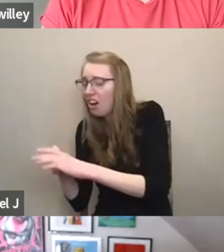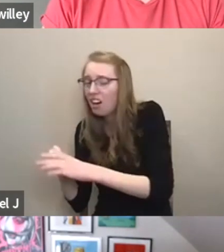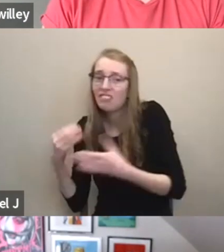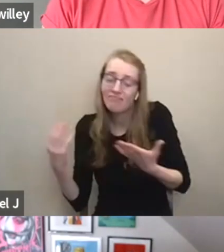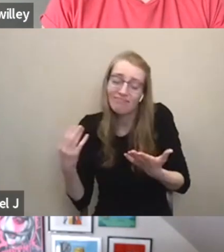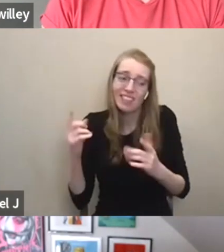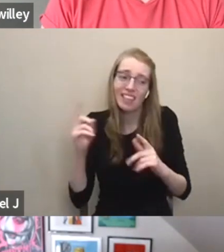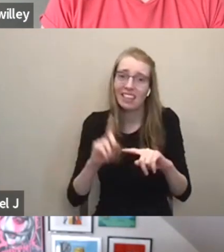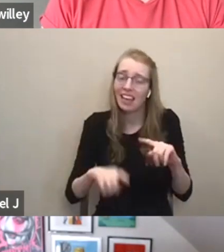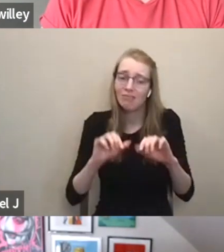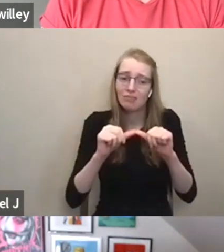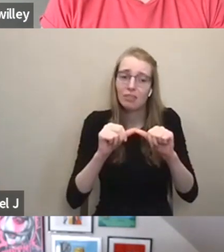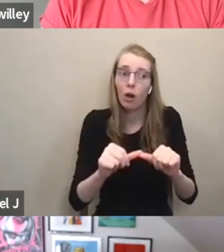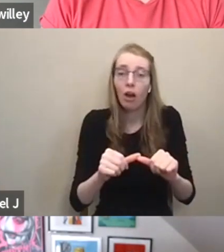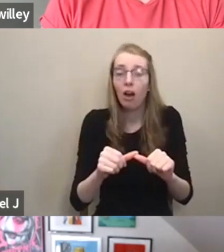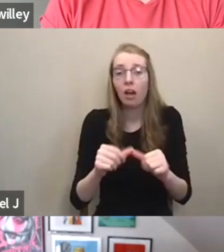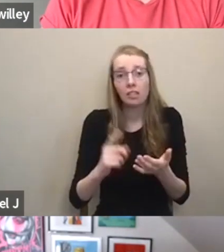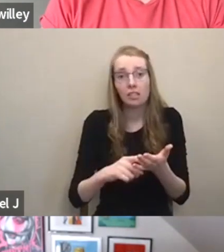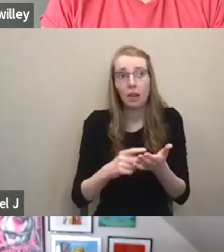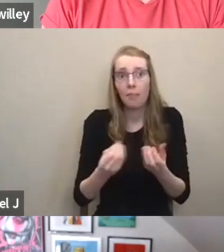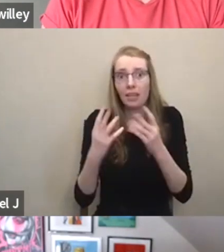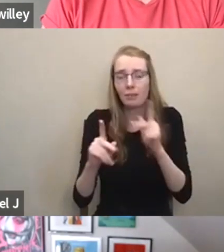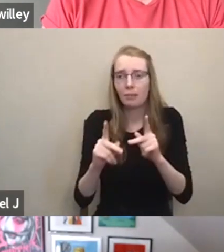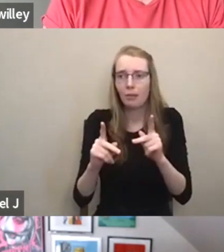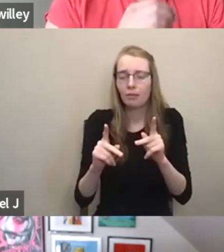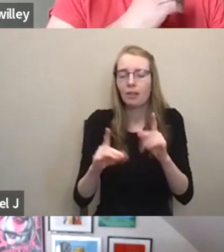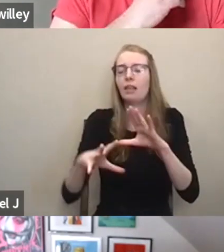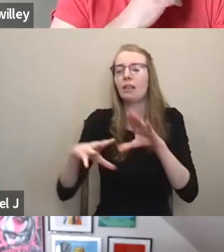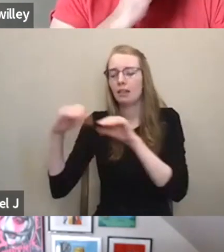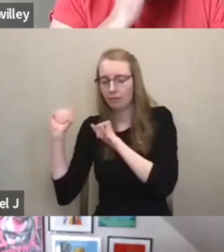the longer you just like Velcro yourself to